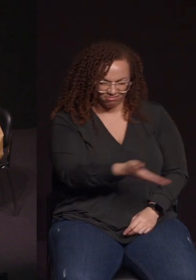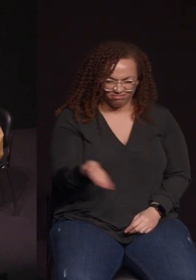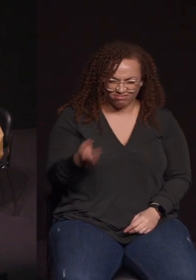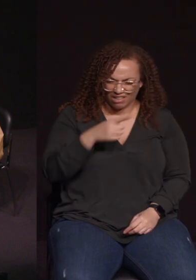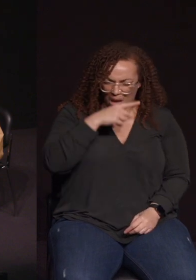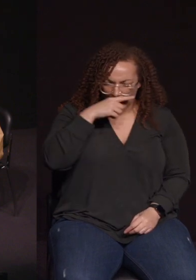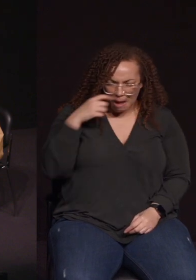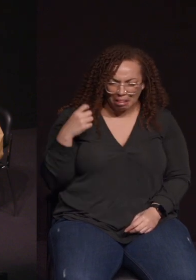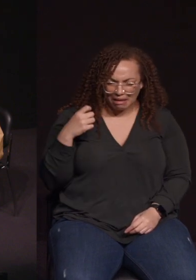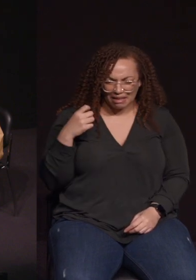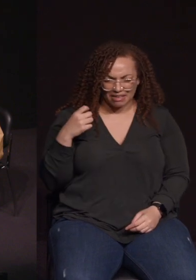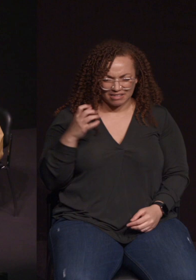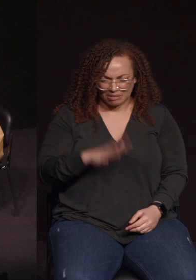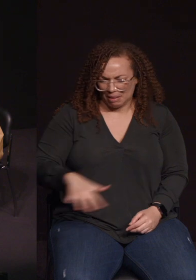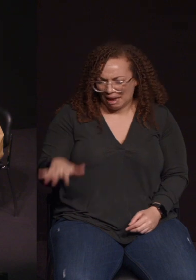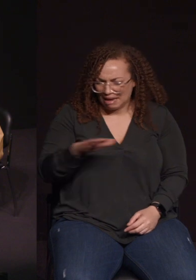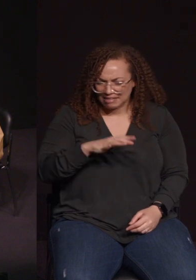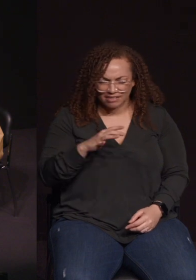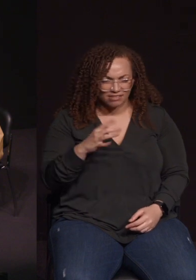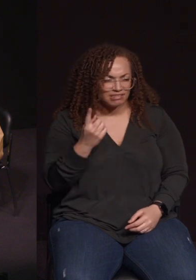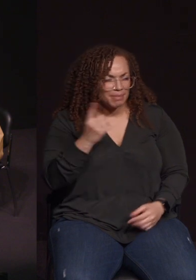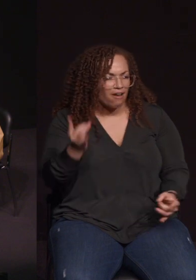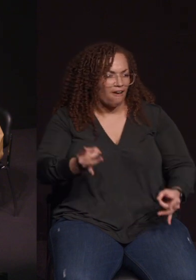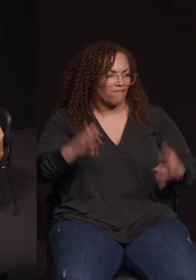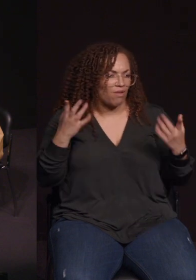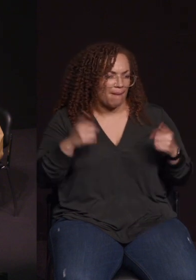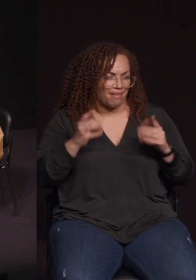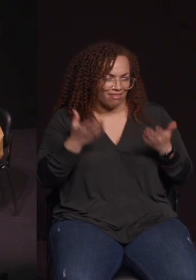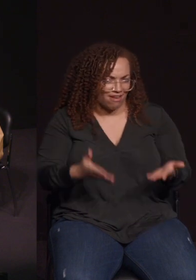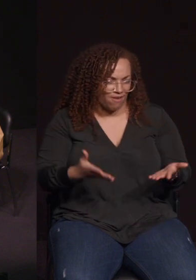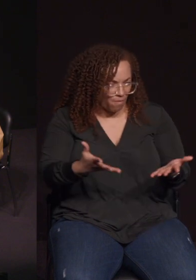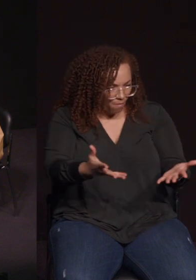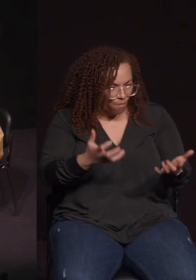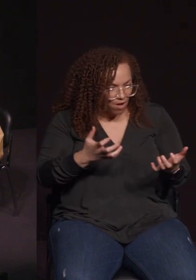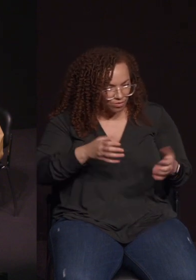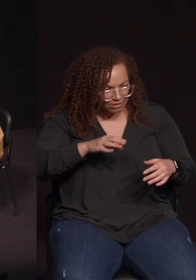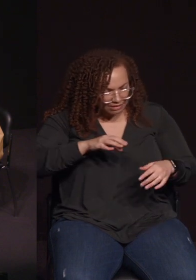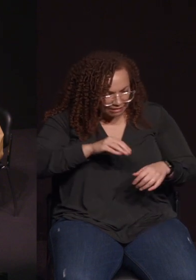space, so it only made sense to transform it into something beautiful.